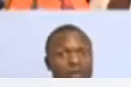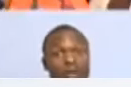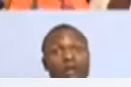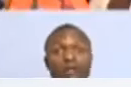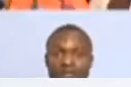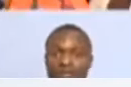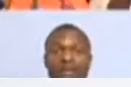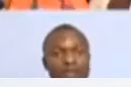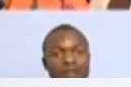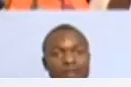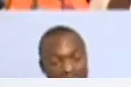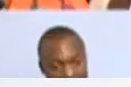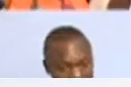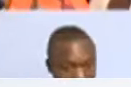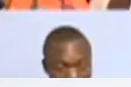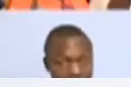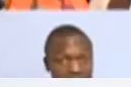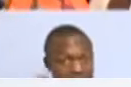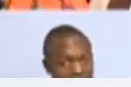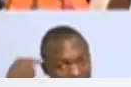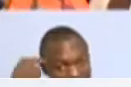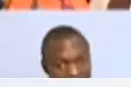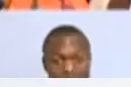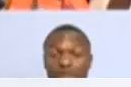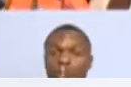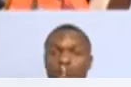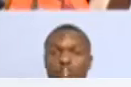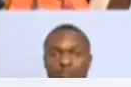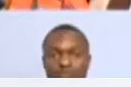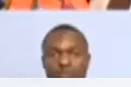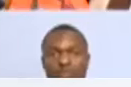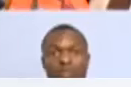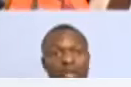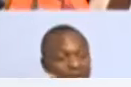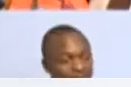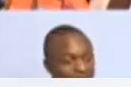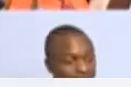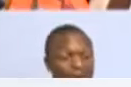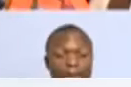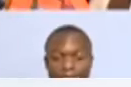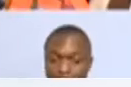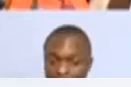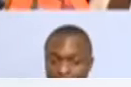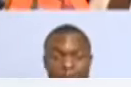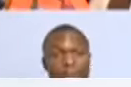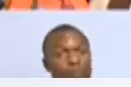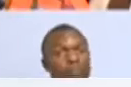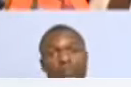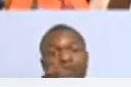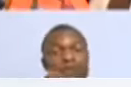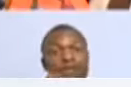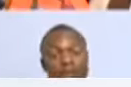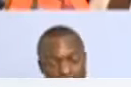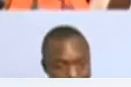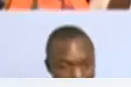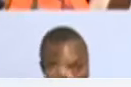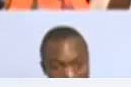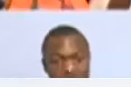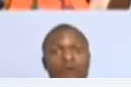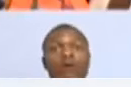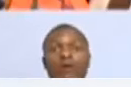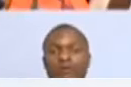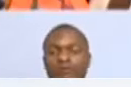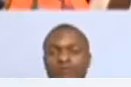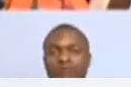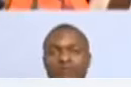relations, government has continued to ensure that bilateral trade, economic and technical cooperation continue to be the hallmark of